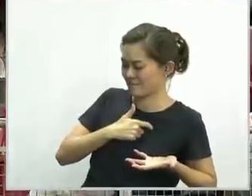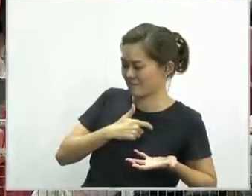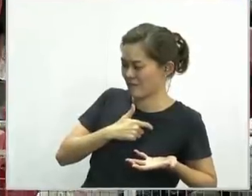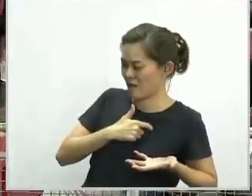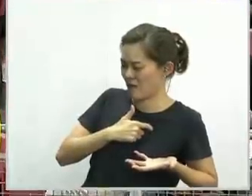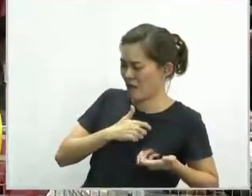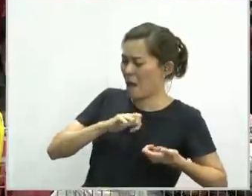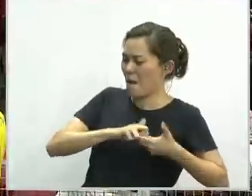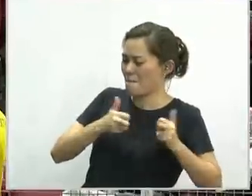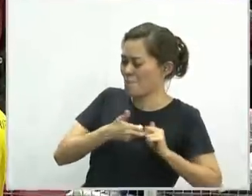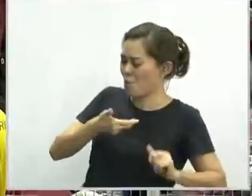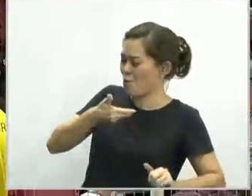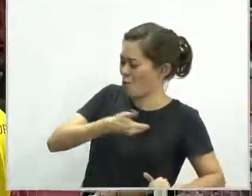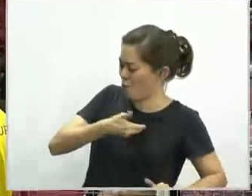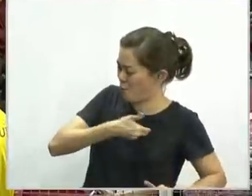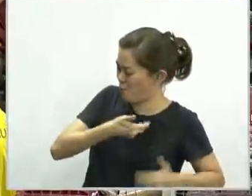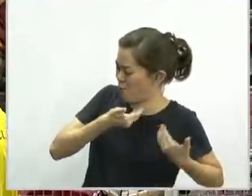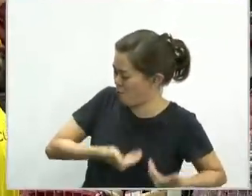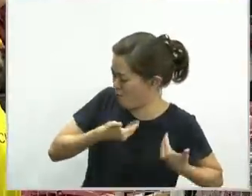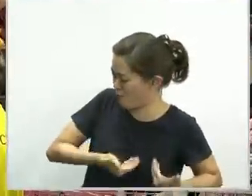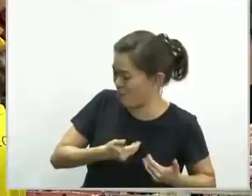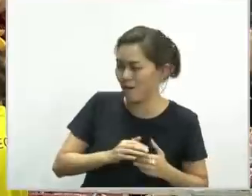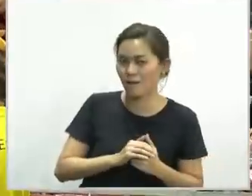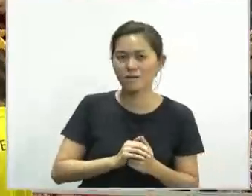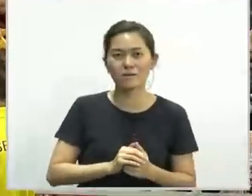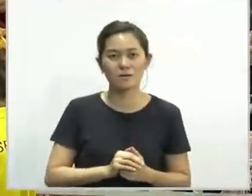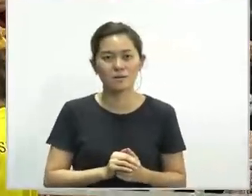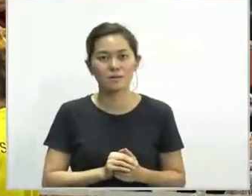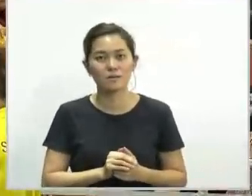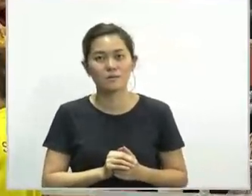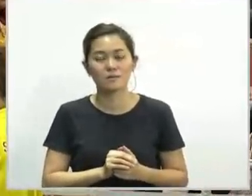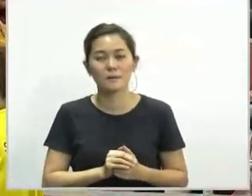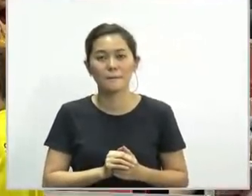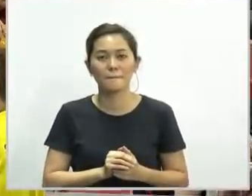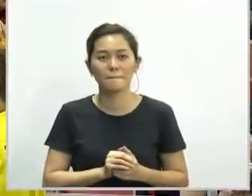is the problem of the human heart.